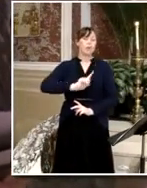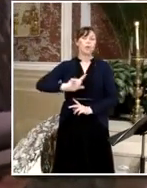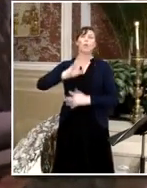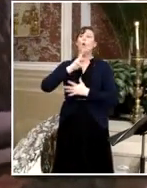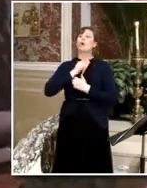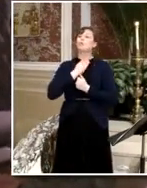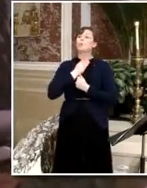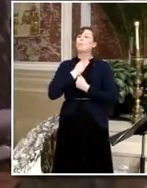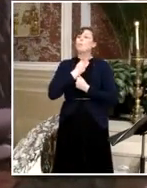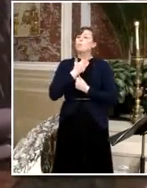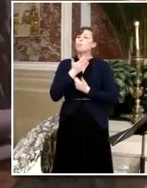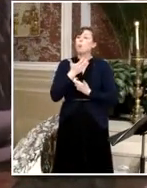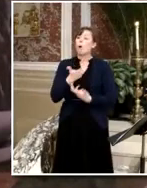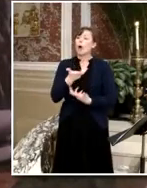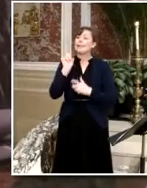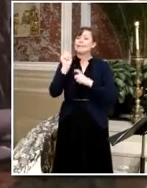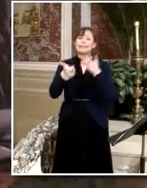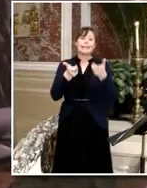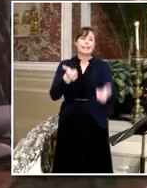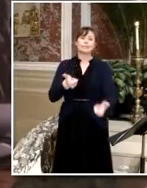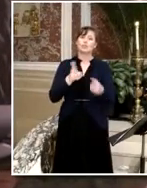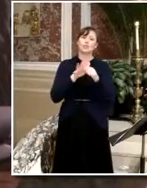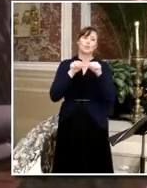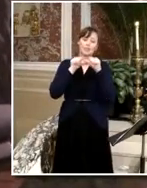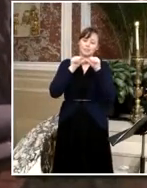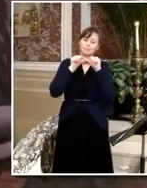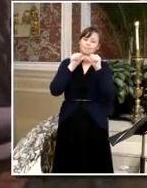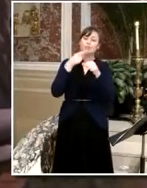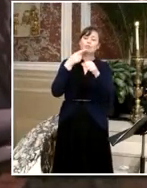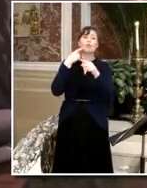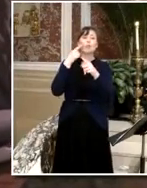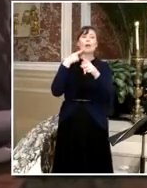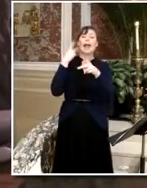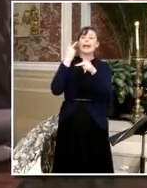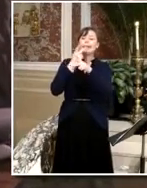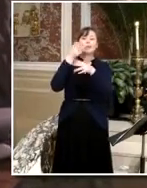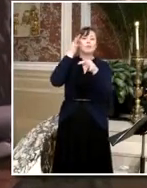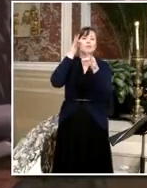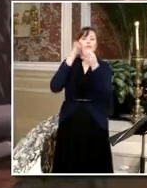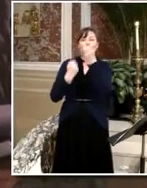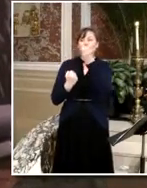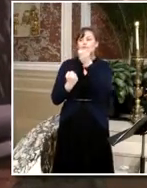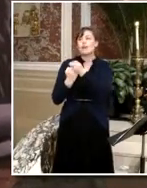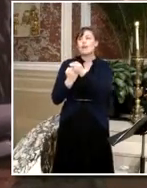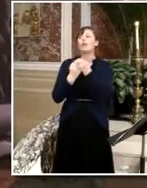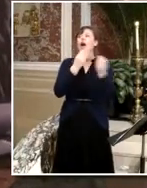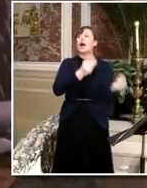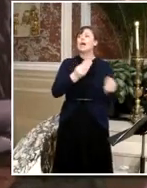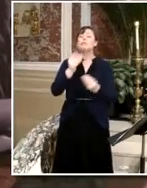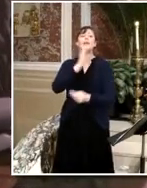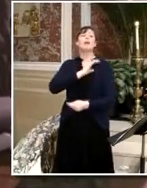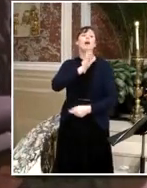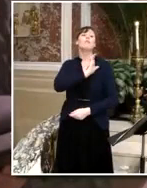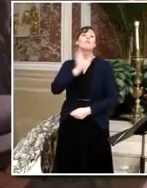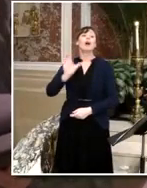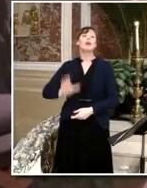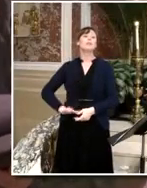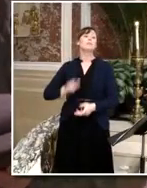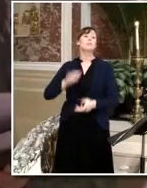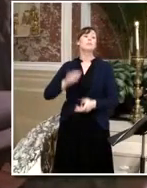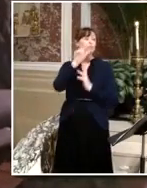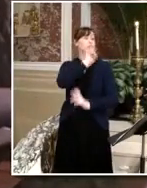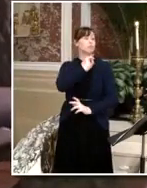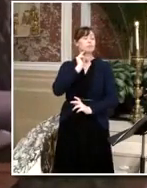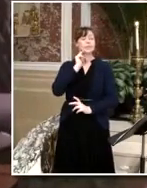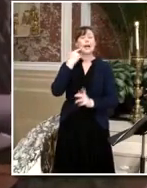his gifts abundantly upon them and keep them faithful as ministers of Christ the High Priest, so that